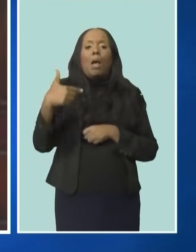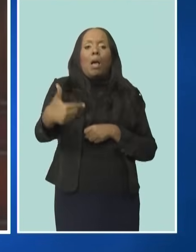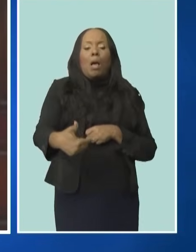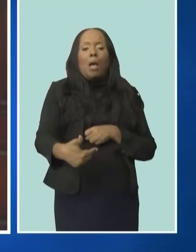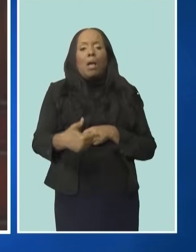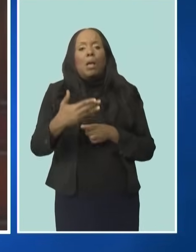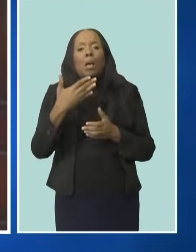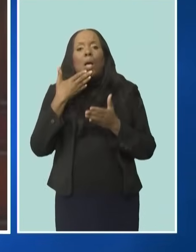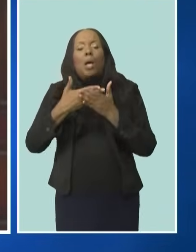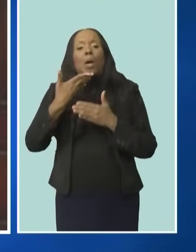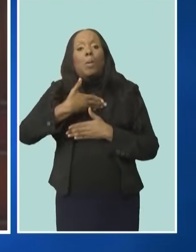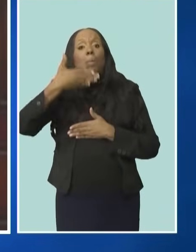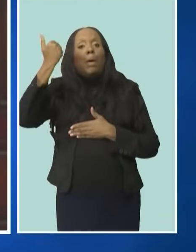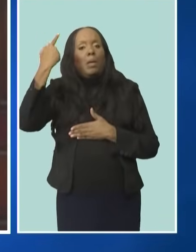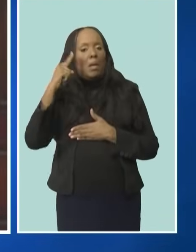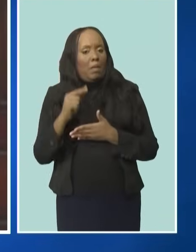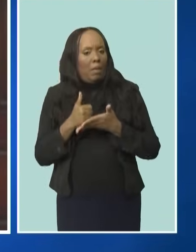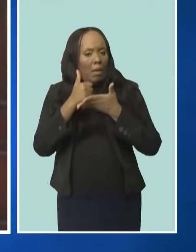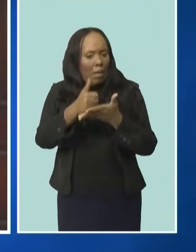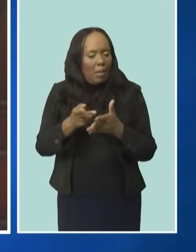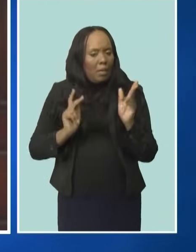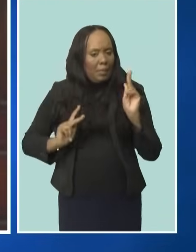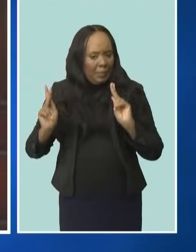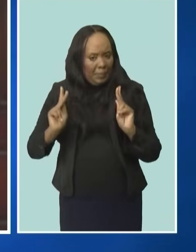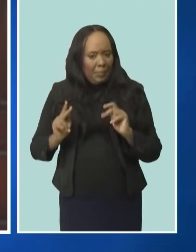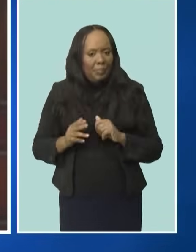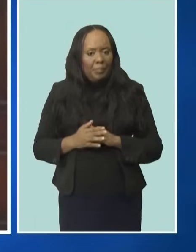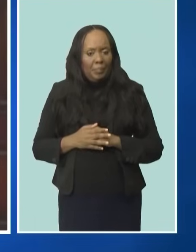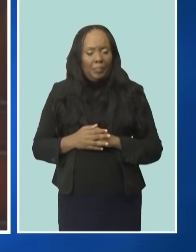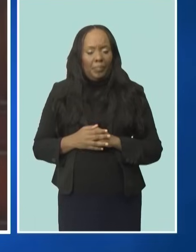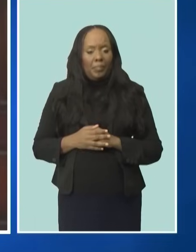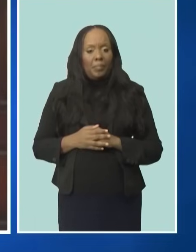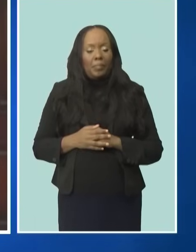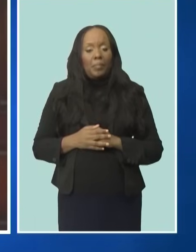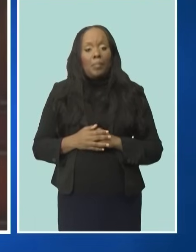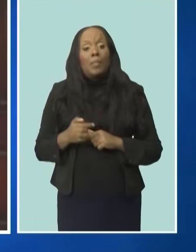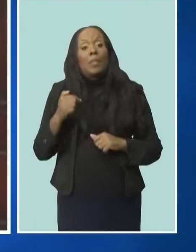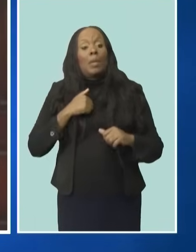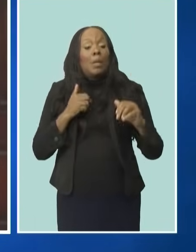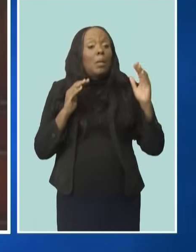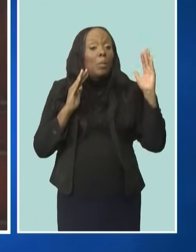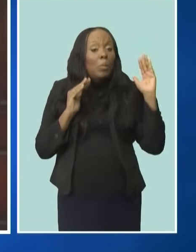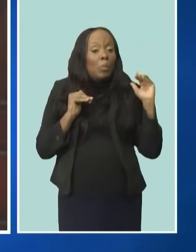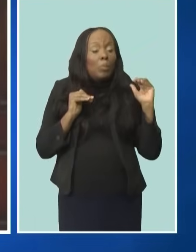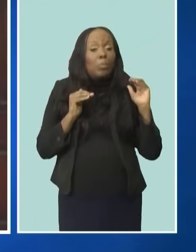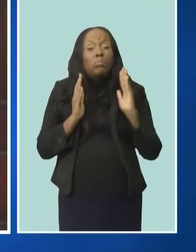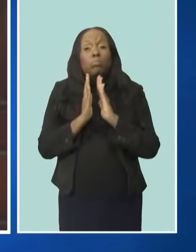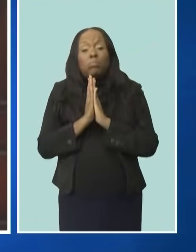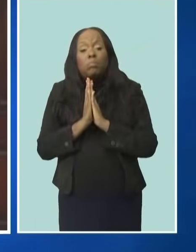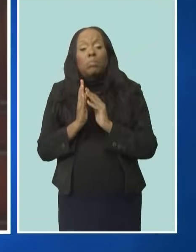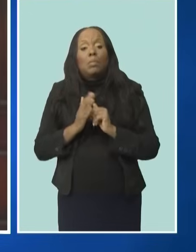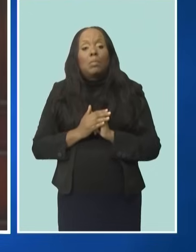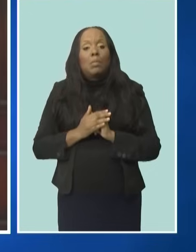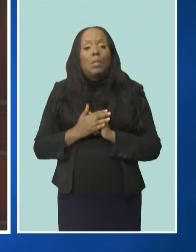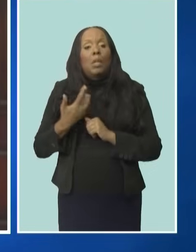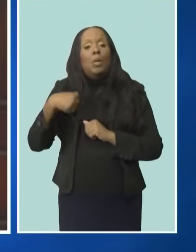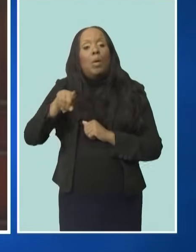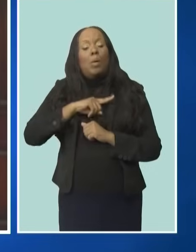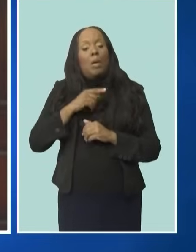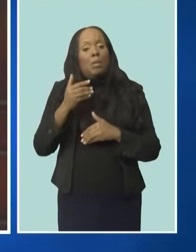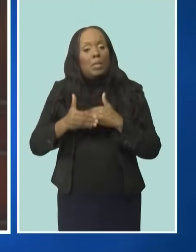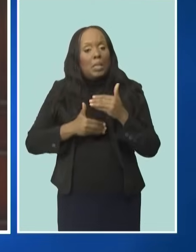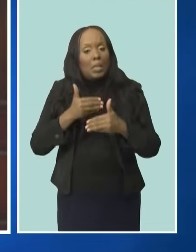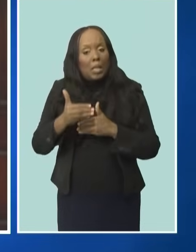for the people of this country. And I hope, sir, that as we move forward,